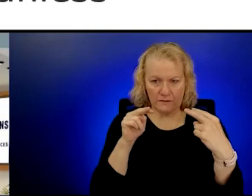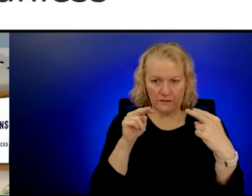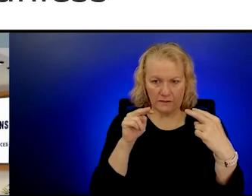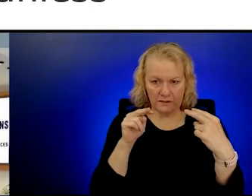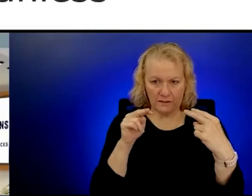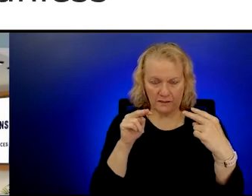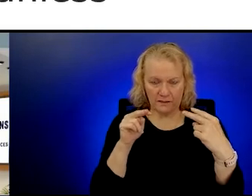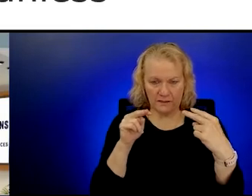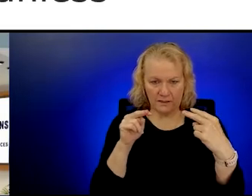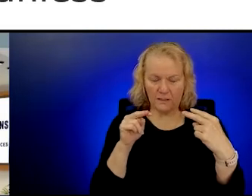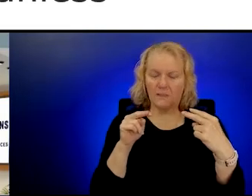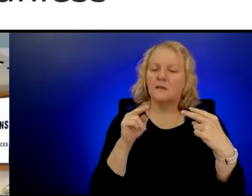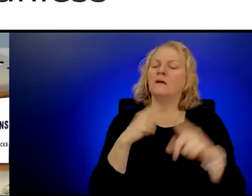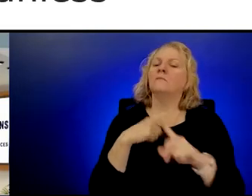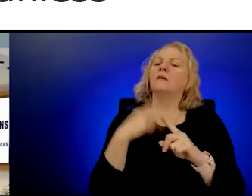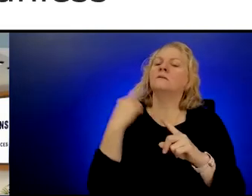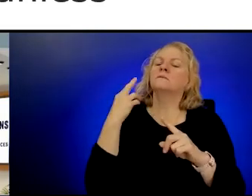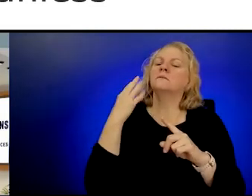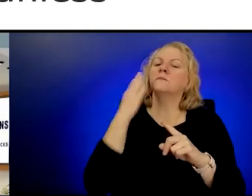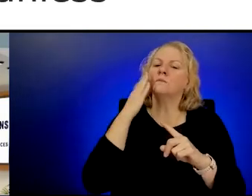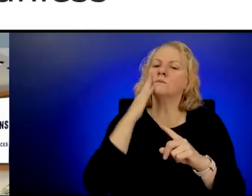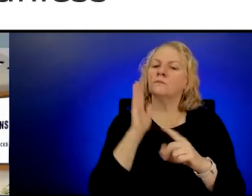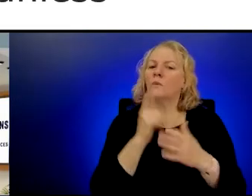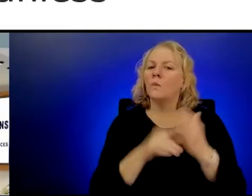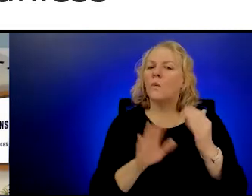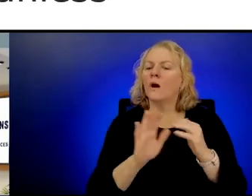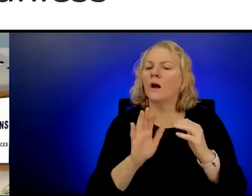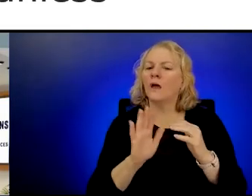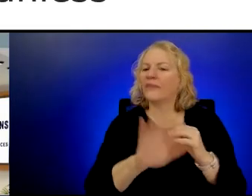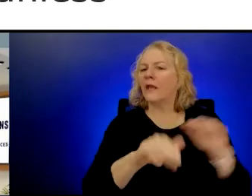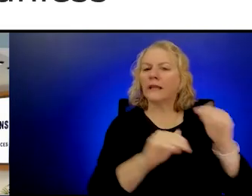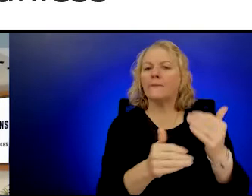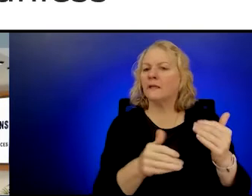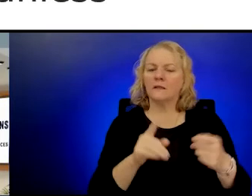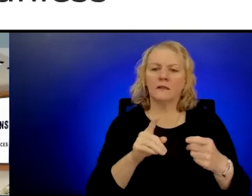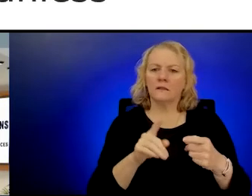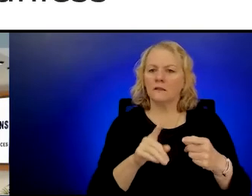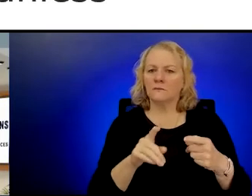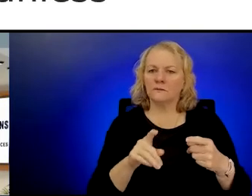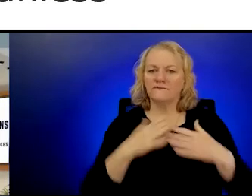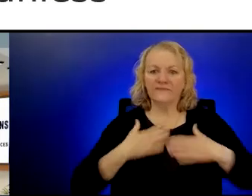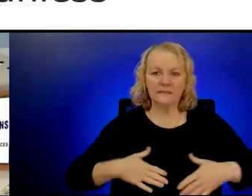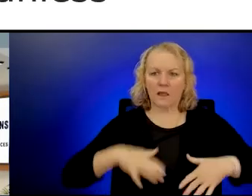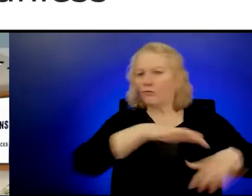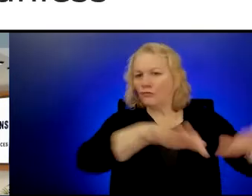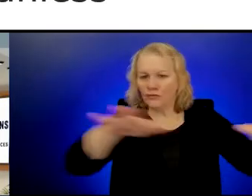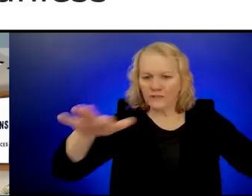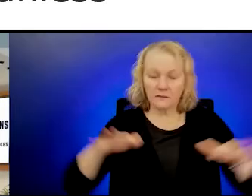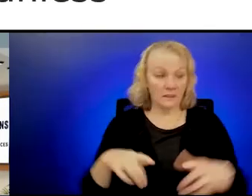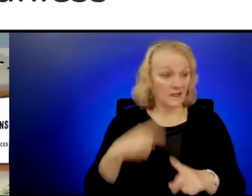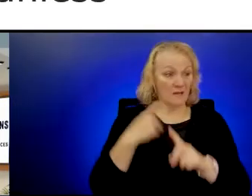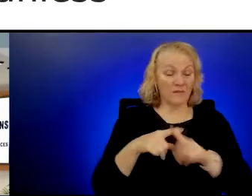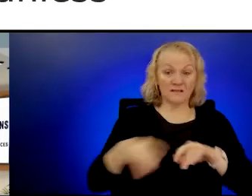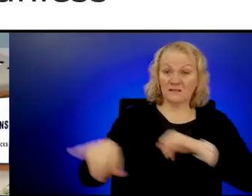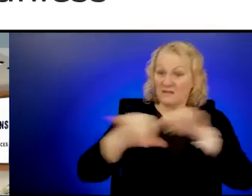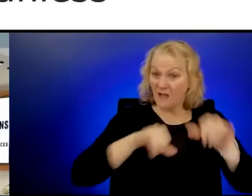to remain aware of their limiting reach. You also want to keep commonly used paths